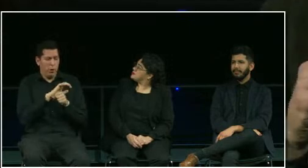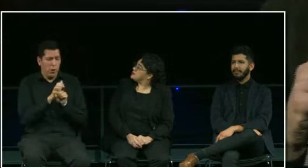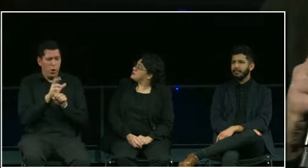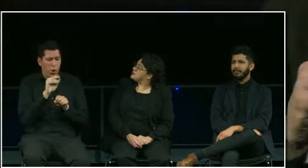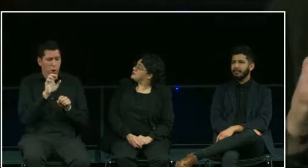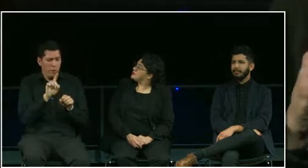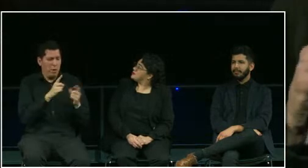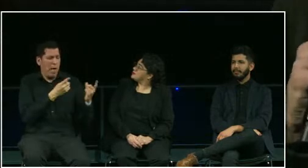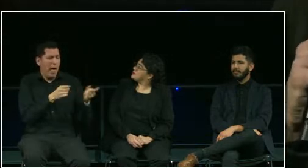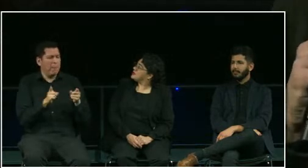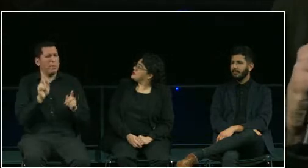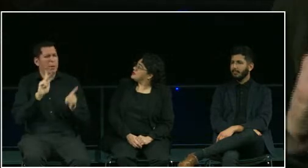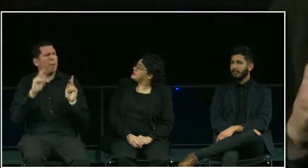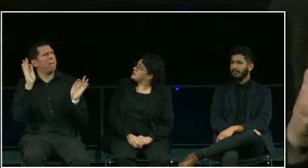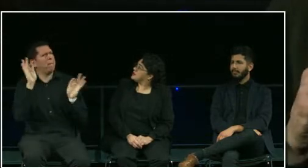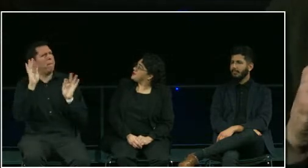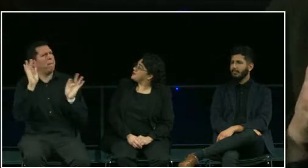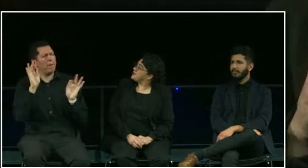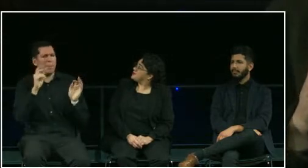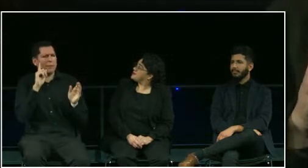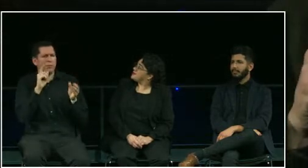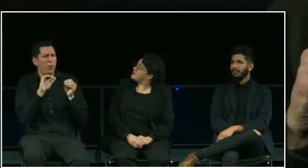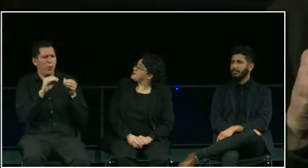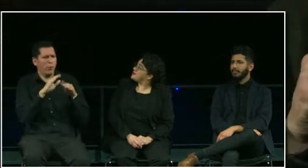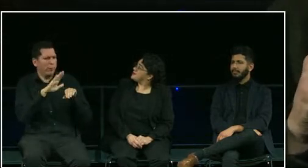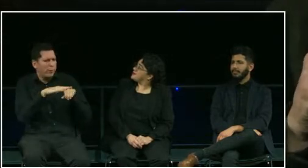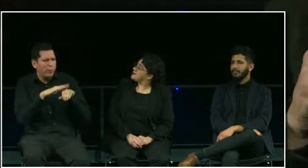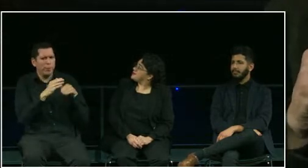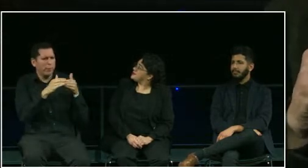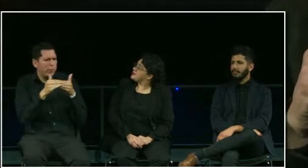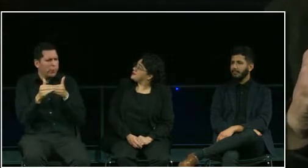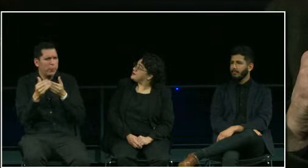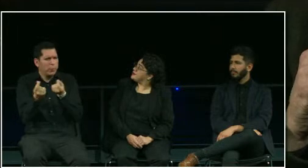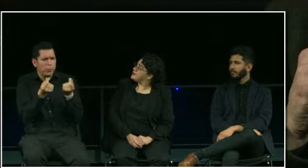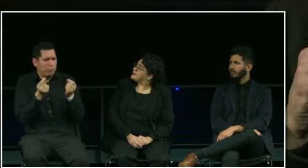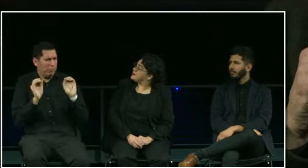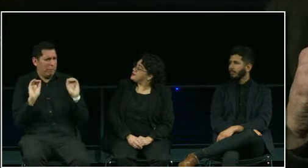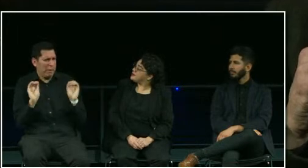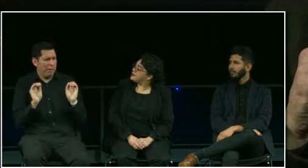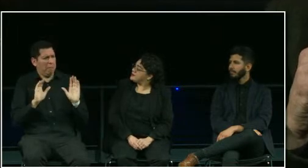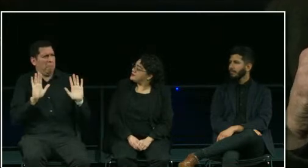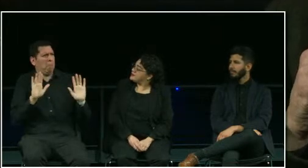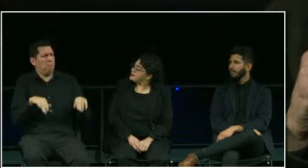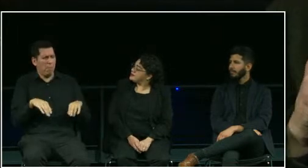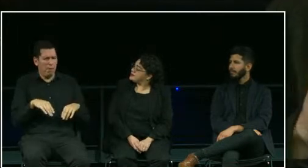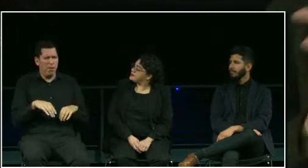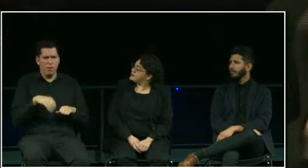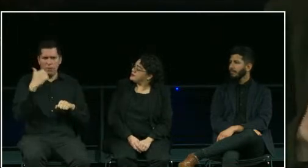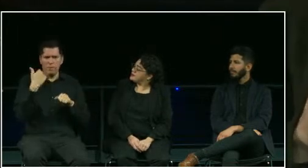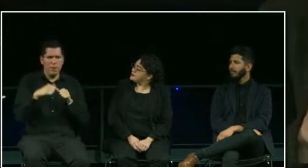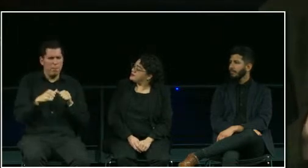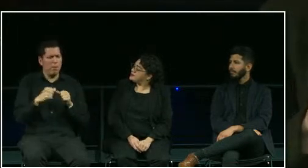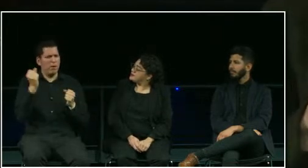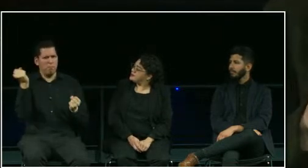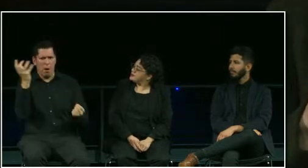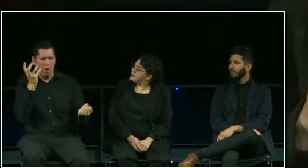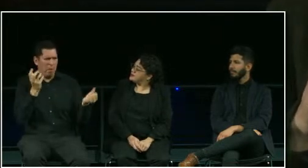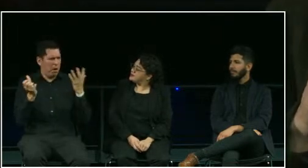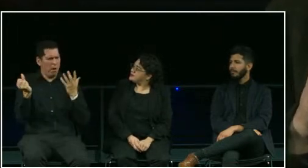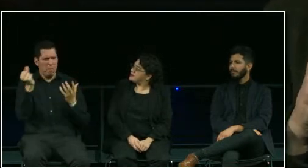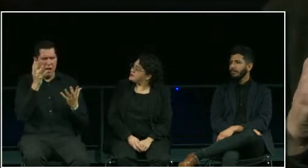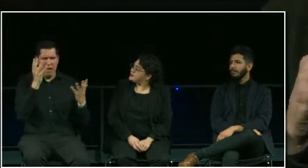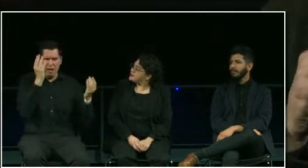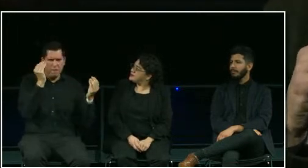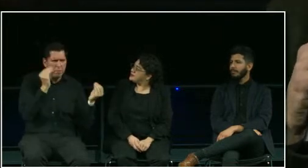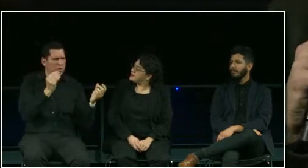nobody really knew what was going on, and there was no guidance on what to do. And I just remember, you know, we're getting all this information from everywhere about what